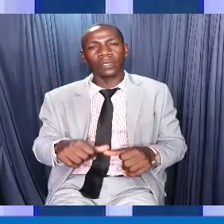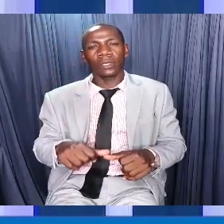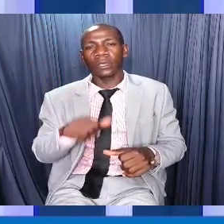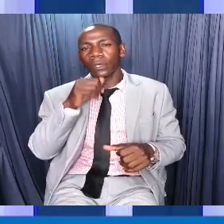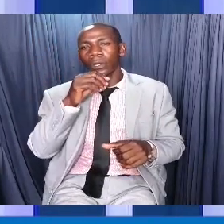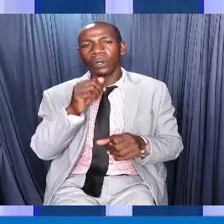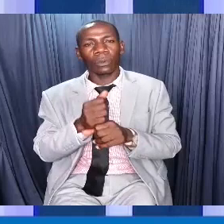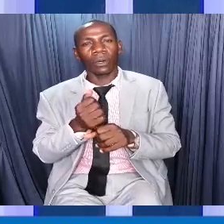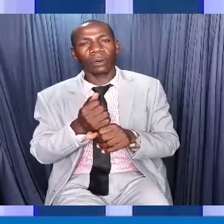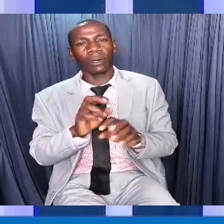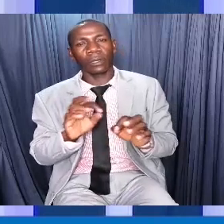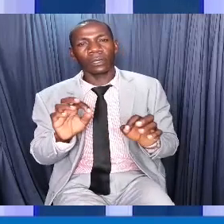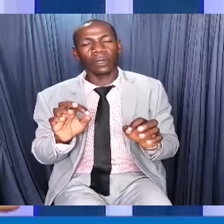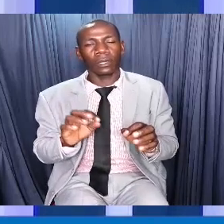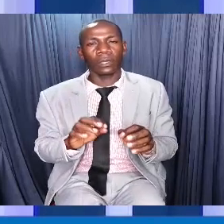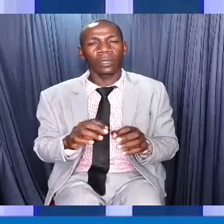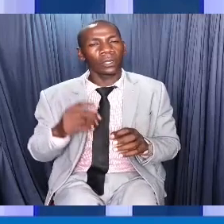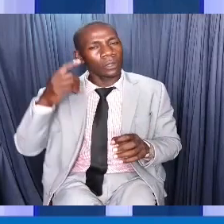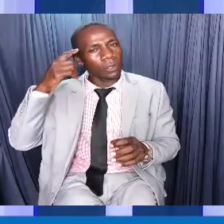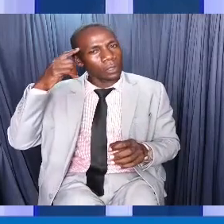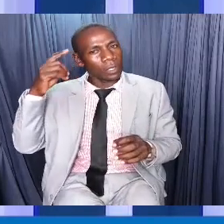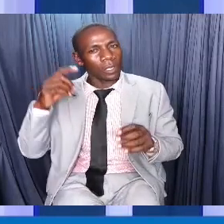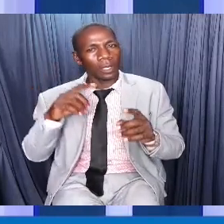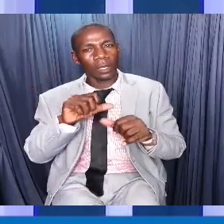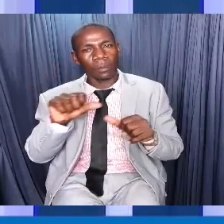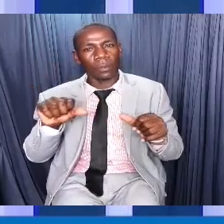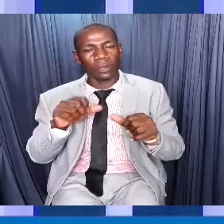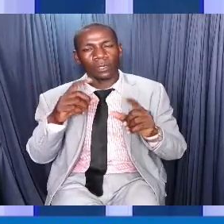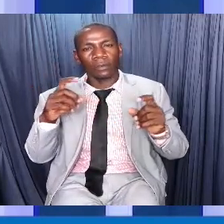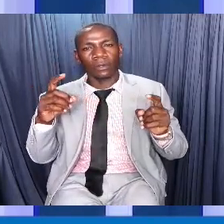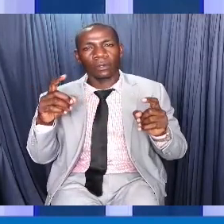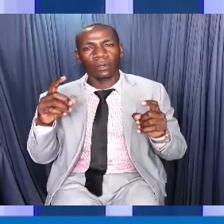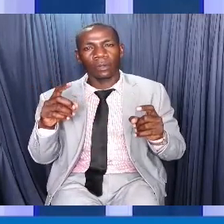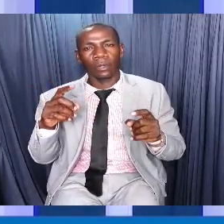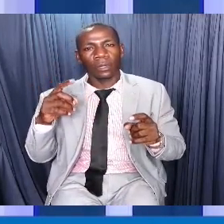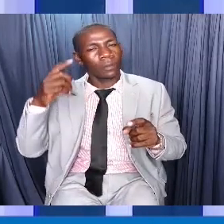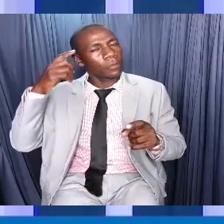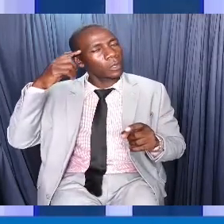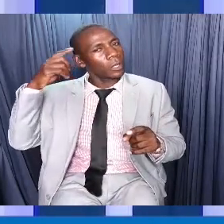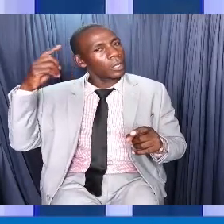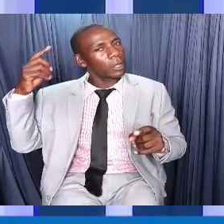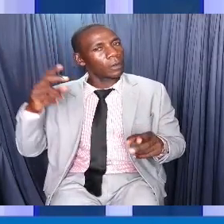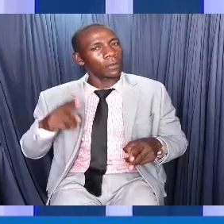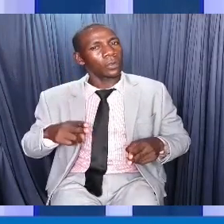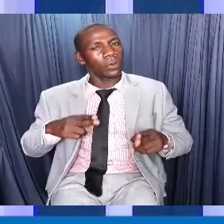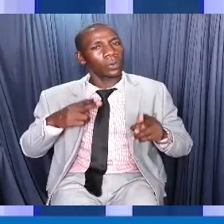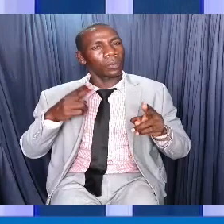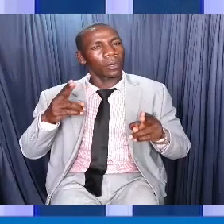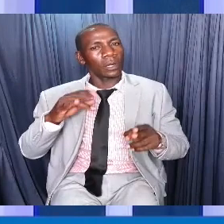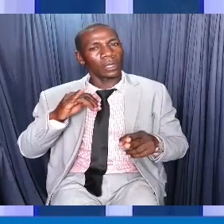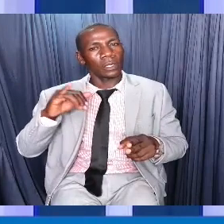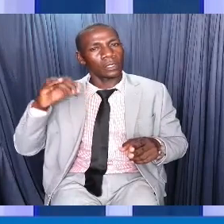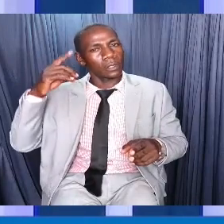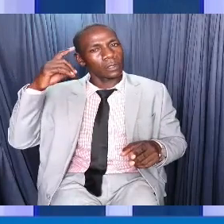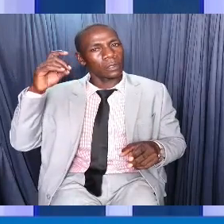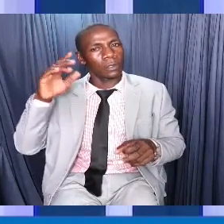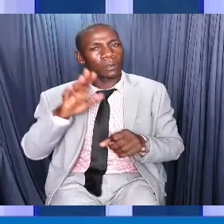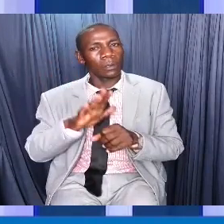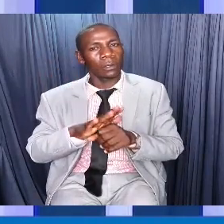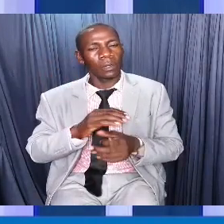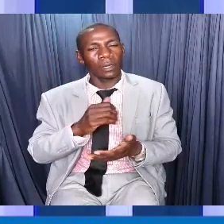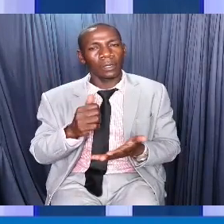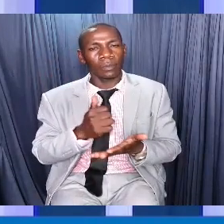shughuli yoyote. However you sit idle. Unawaza dhambi. You think of sin. Nia ya mwanadamu ni dhambi tu. Our mind is full of sin.